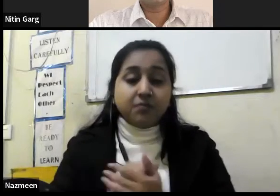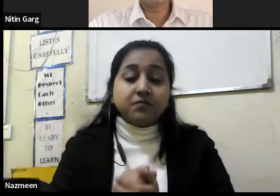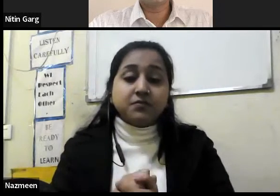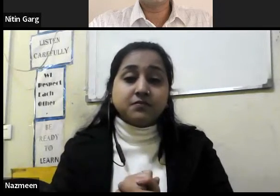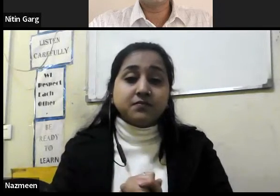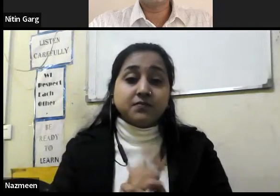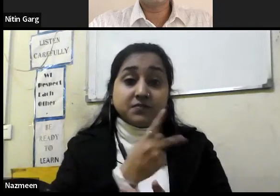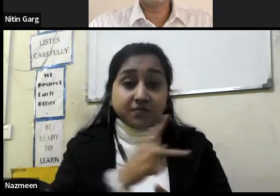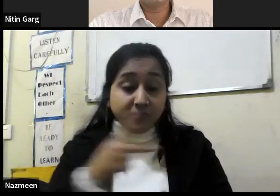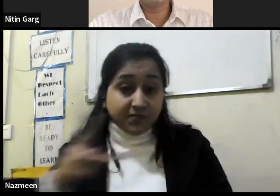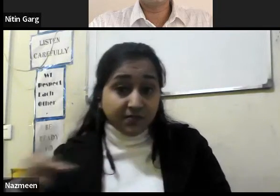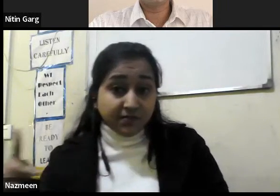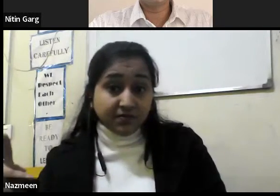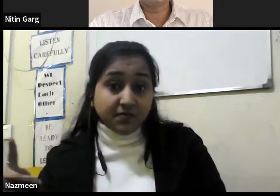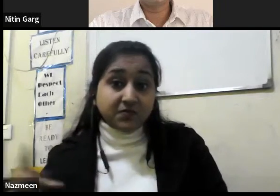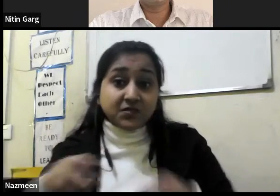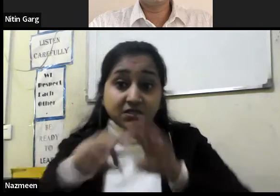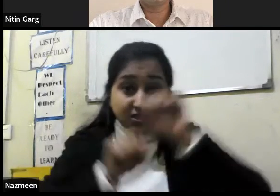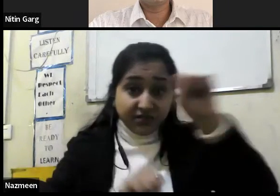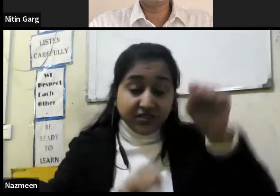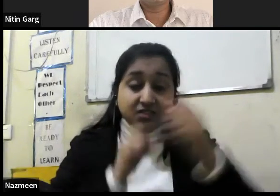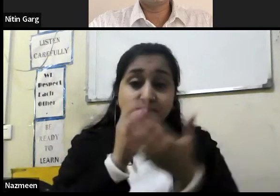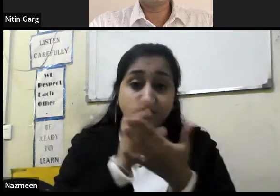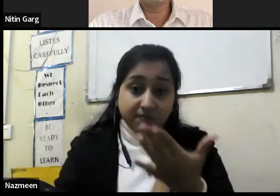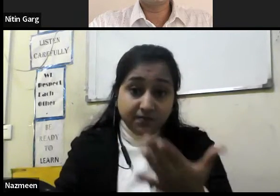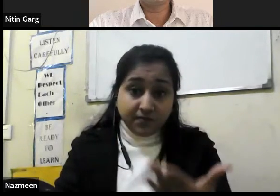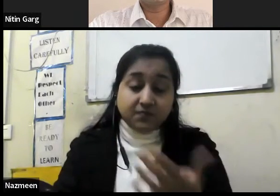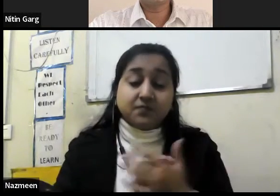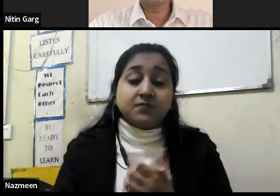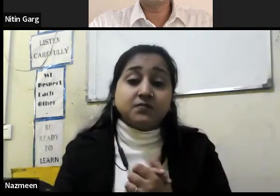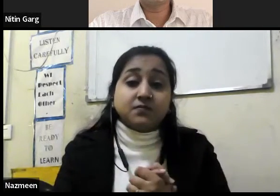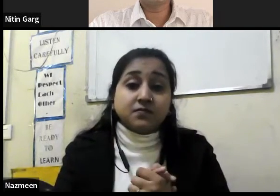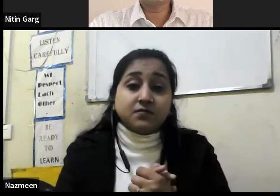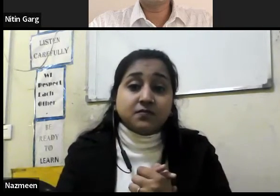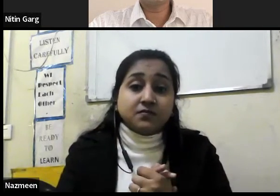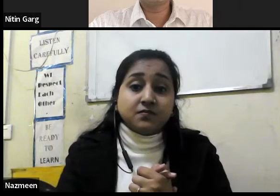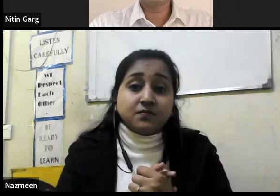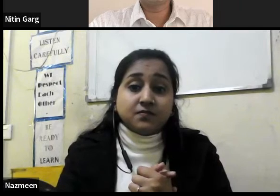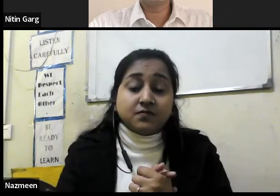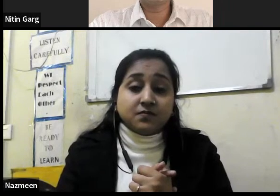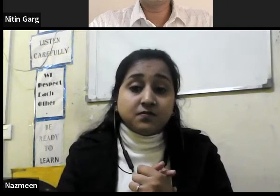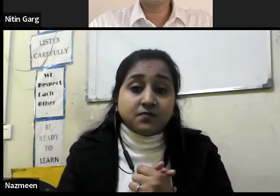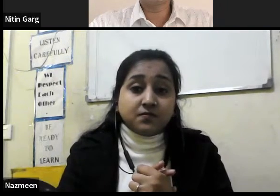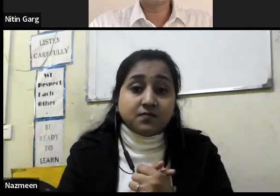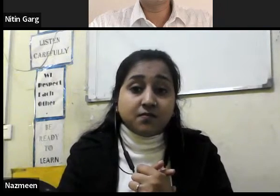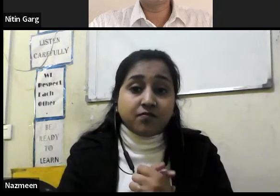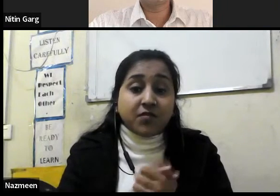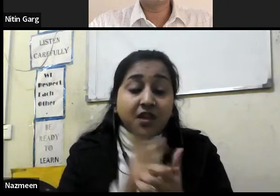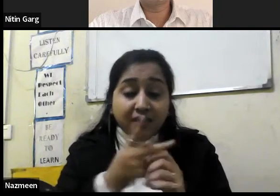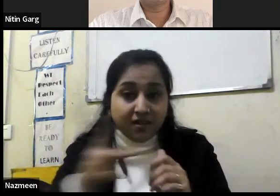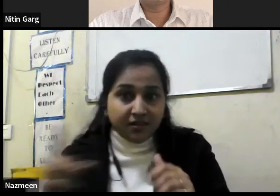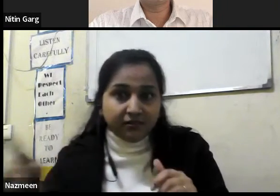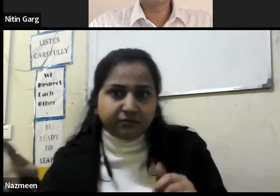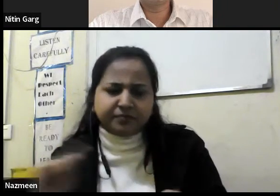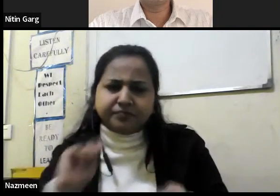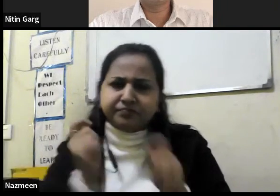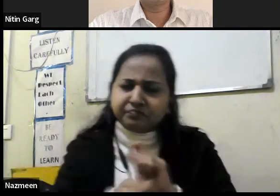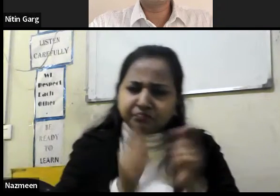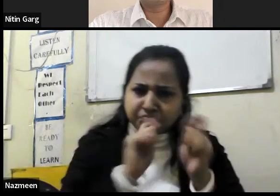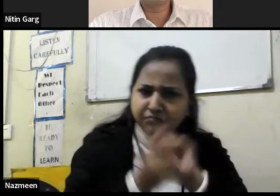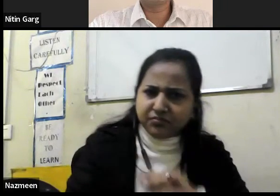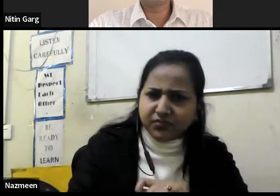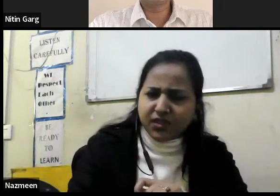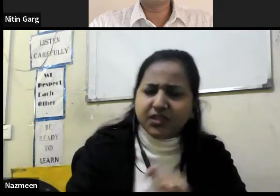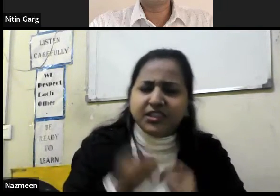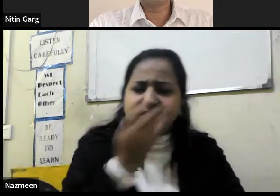a certified executive coach. So Rajshri, since you have proven your worth in creating impact, how will you contribute to empowerment